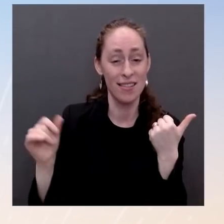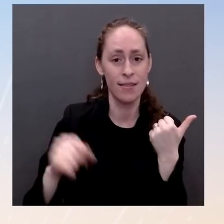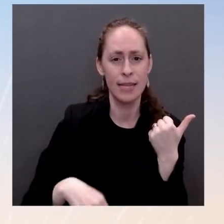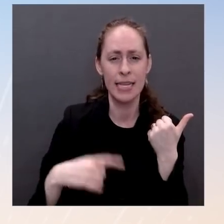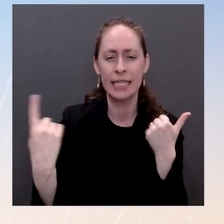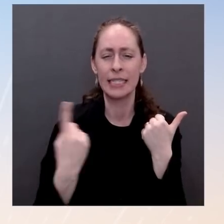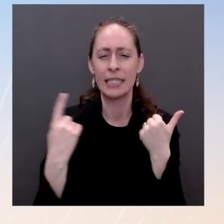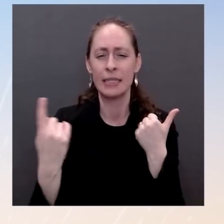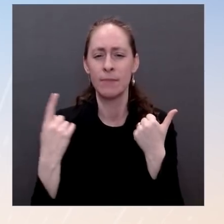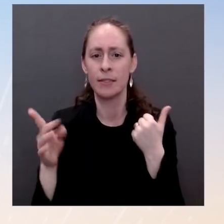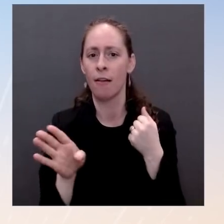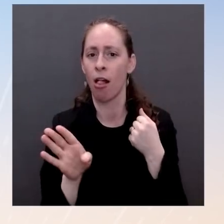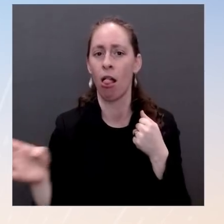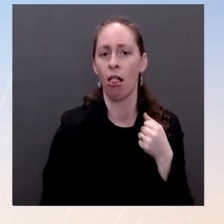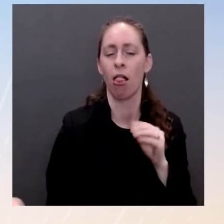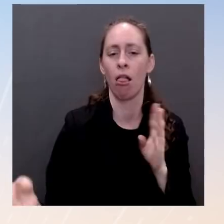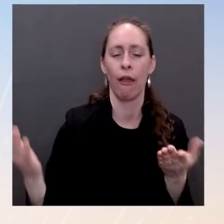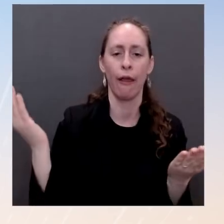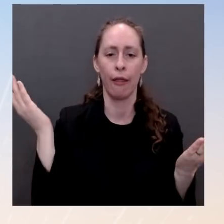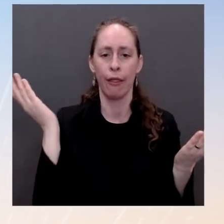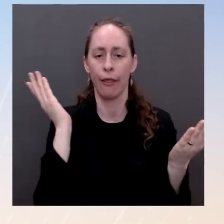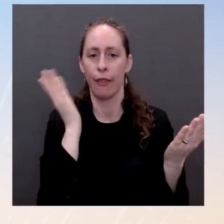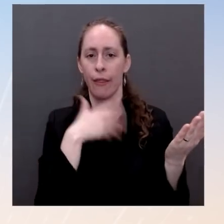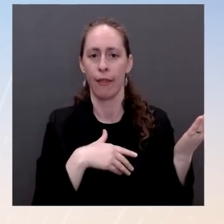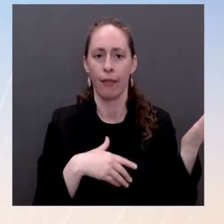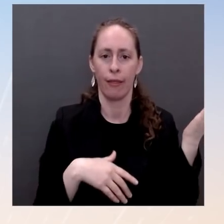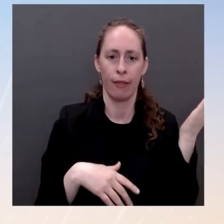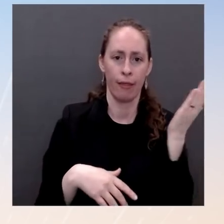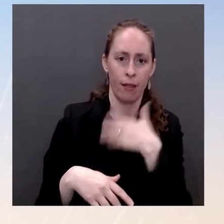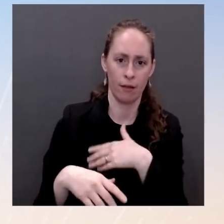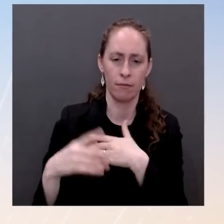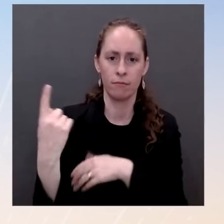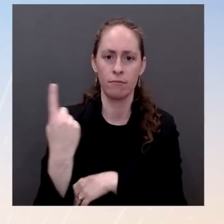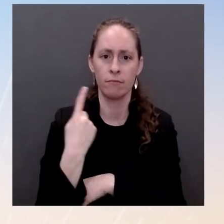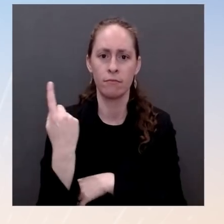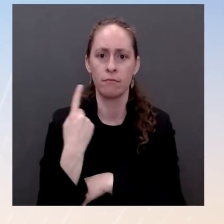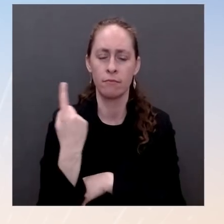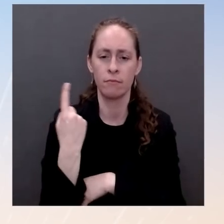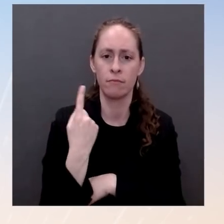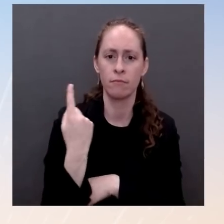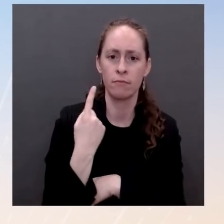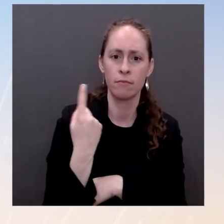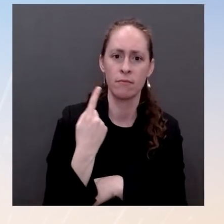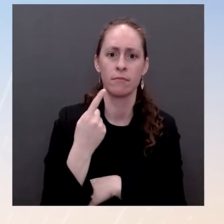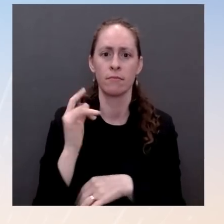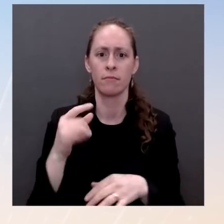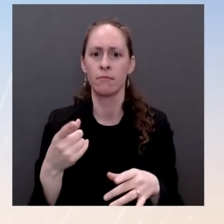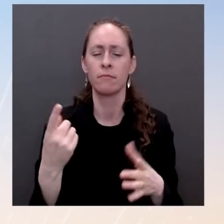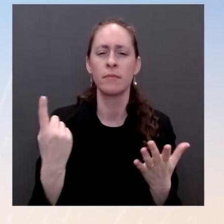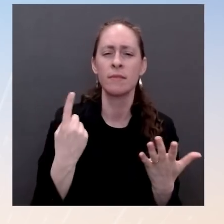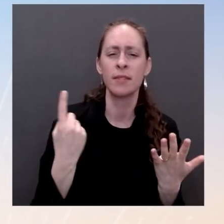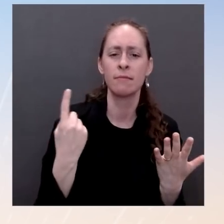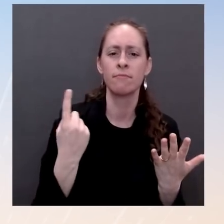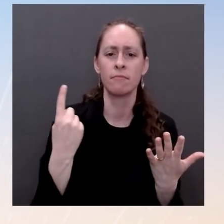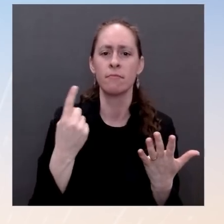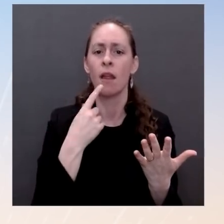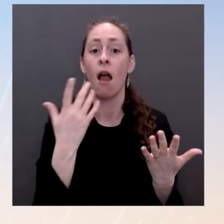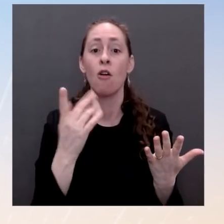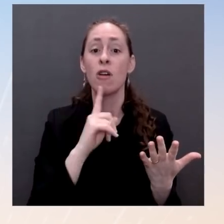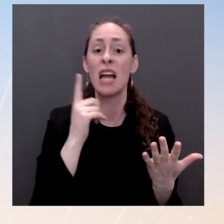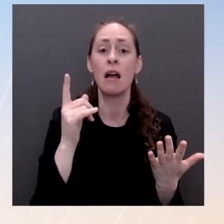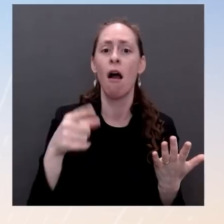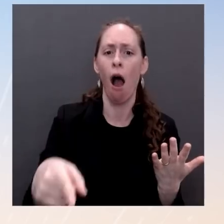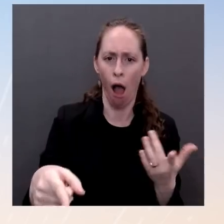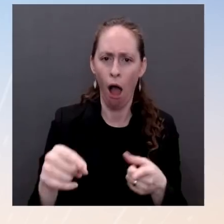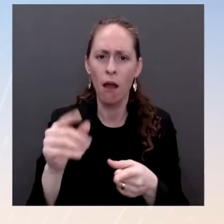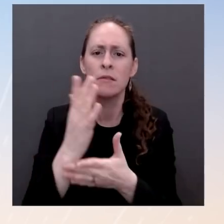regions. Would the U.S. respond to any things like that with sanctions as you would to, an actual invasion?